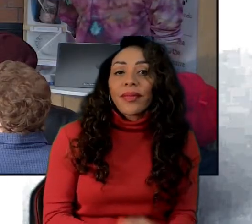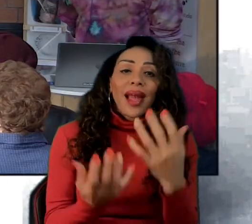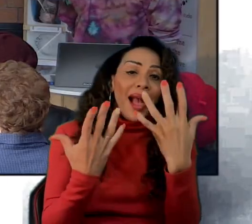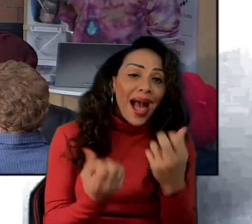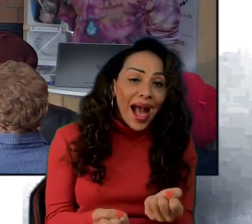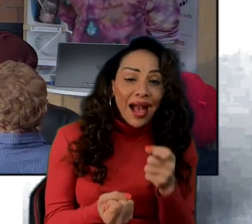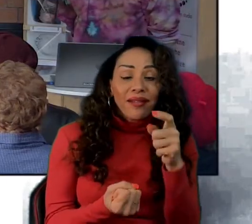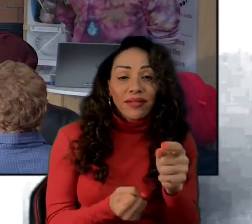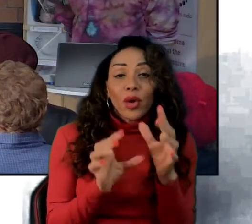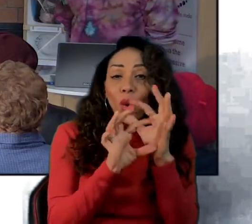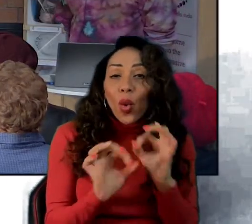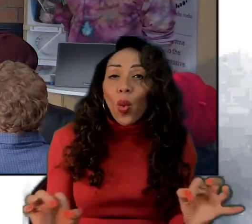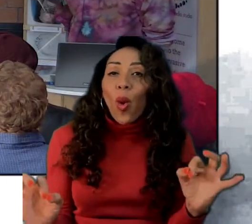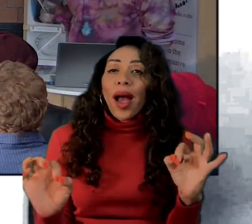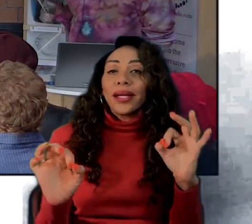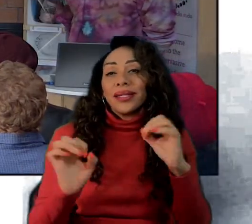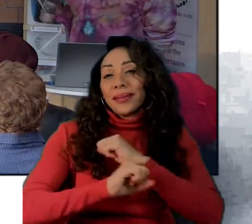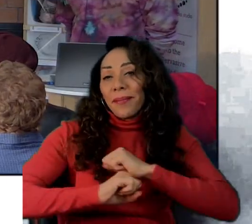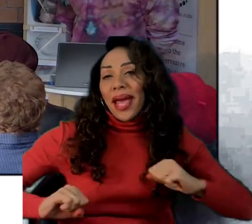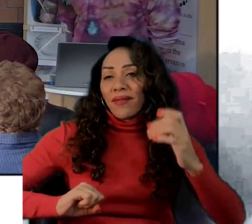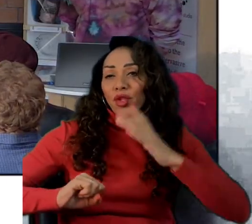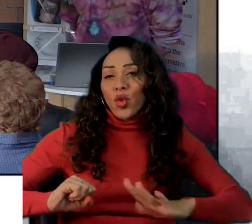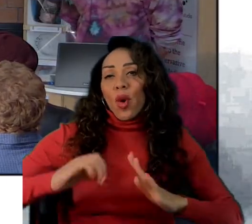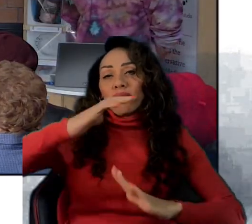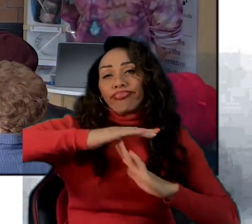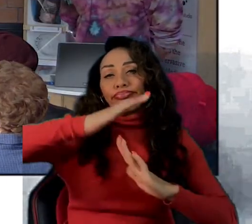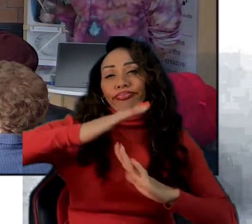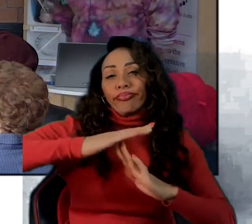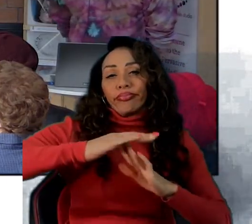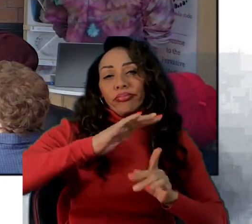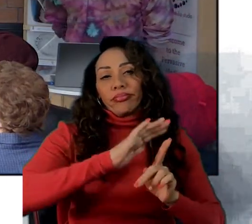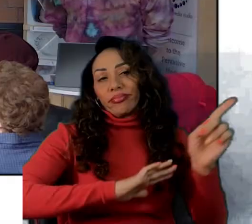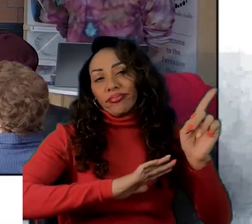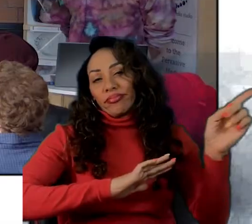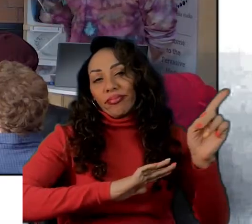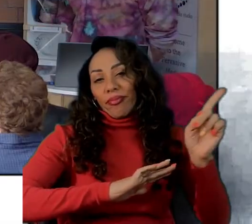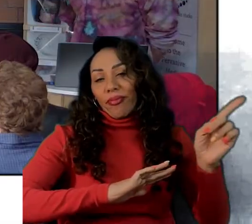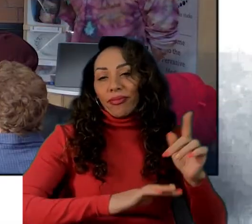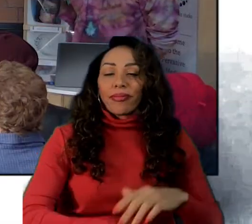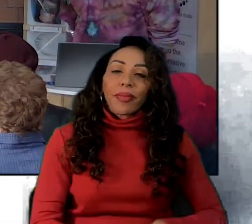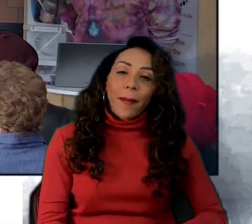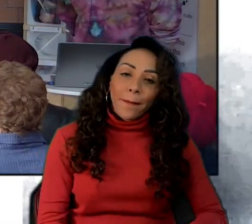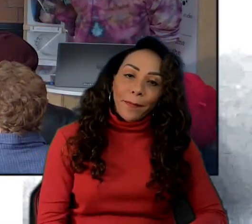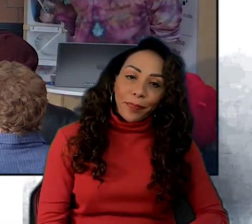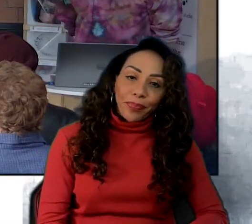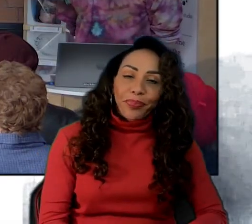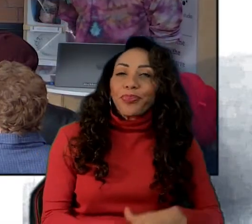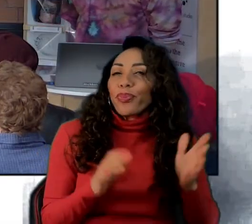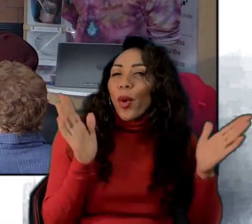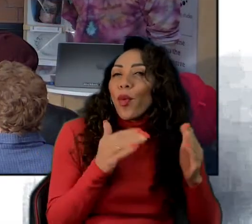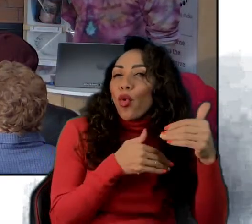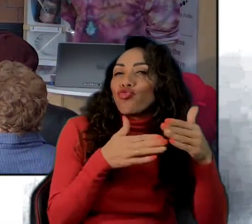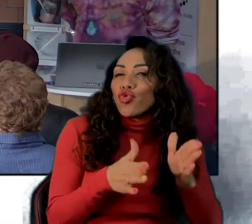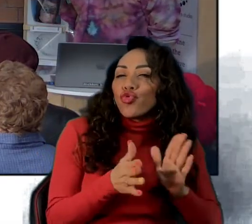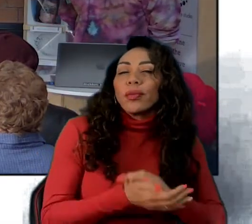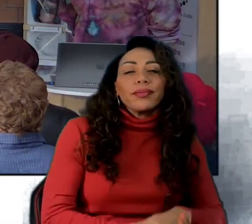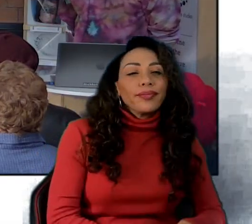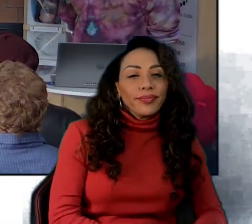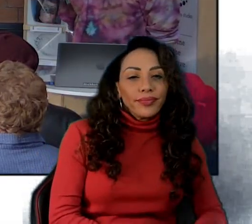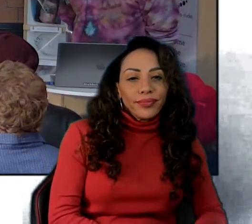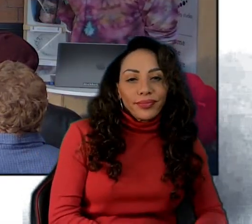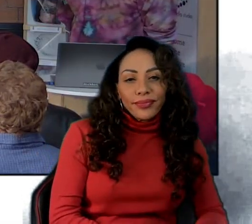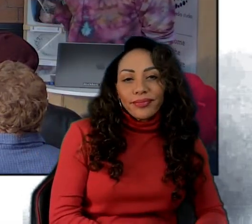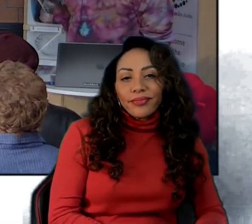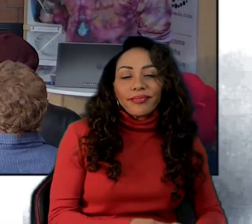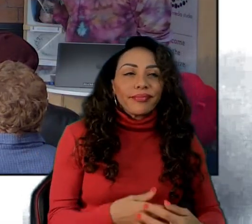space if you need to take a break. It's just around the corner there to my left. That's your right. There's a little room there. It's got cushions and beanbags